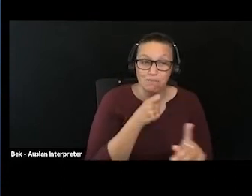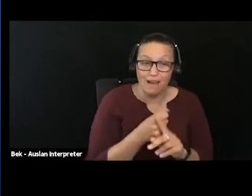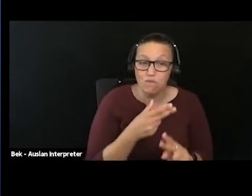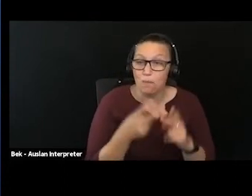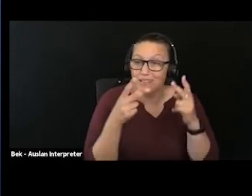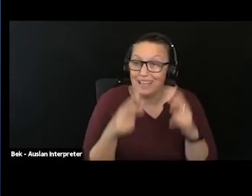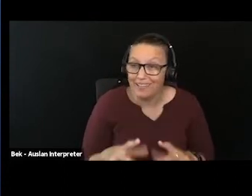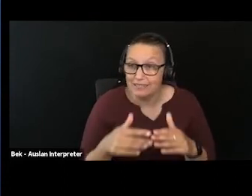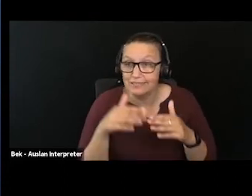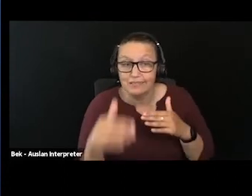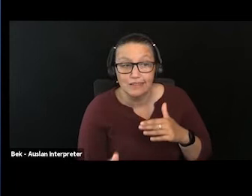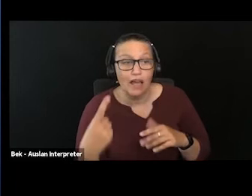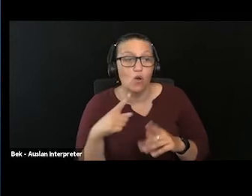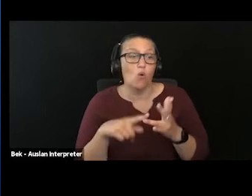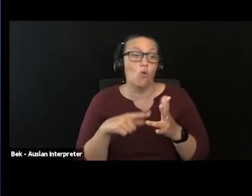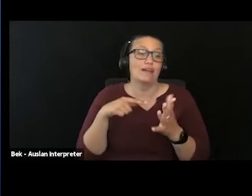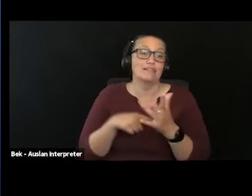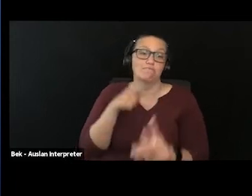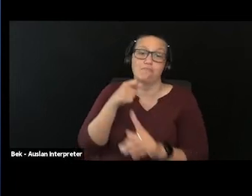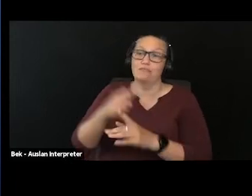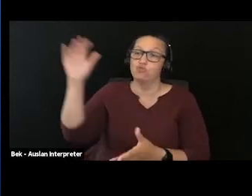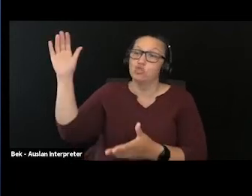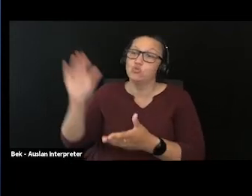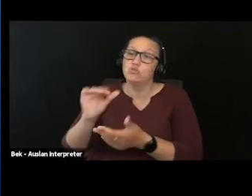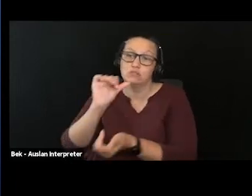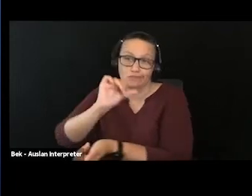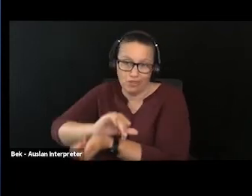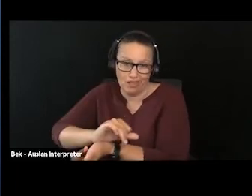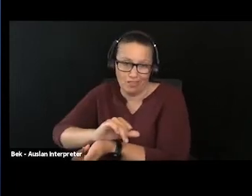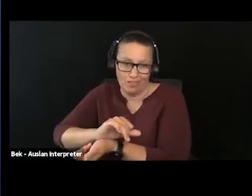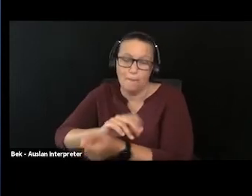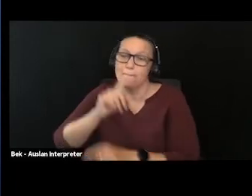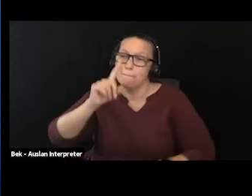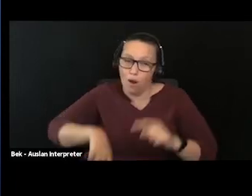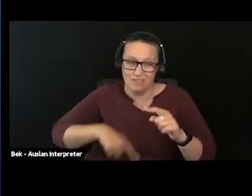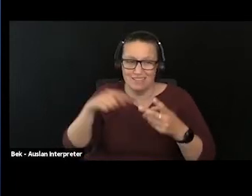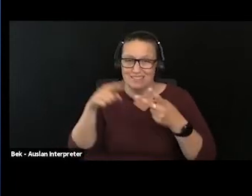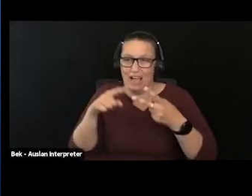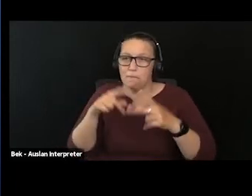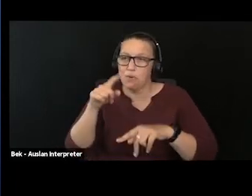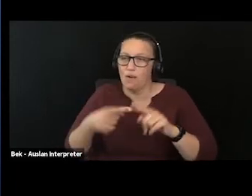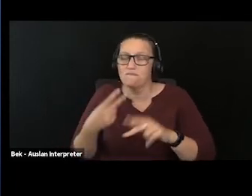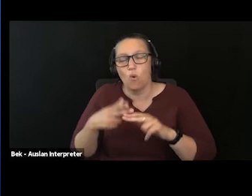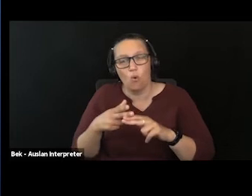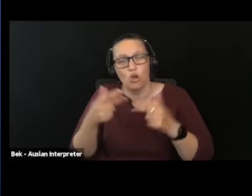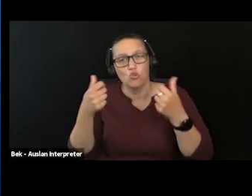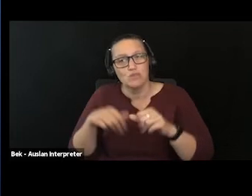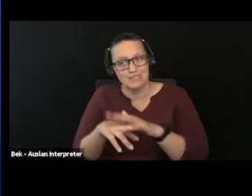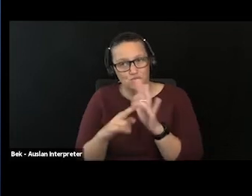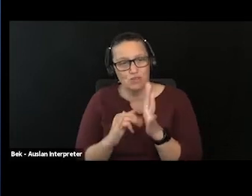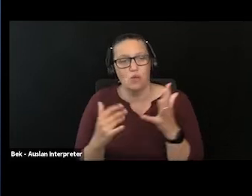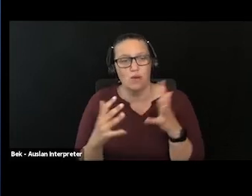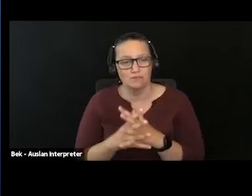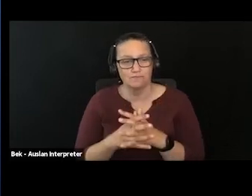reducing incarceration, mostly from data in New South Wales for this last point. In terms of model calibration, we